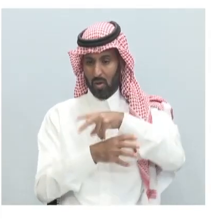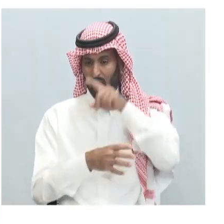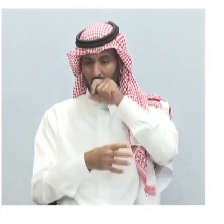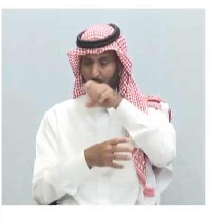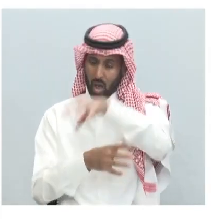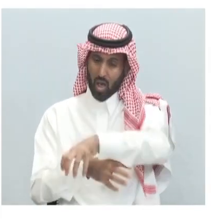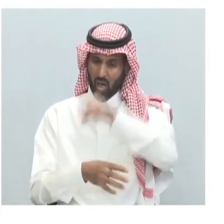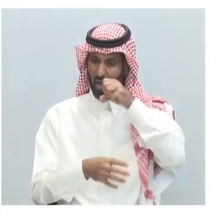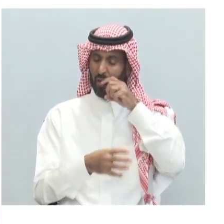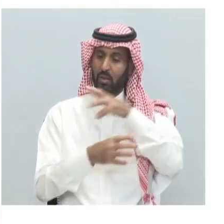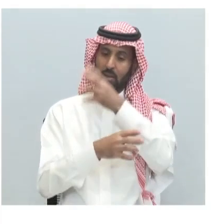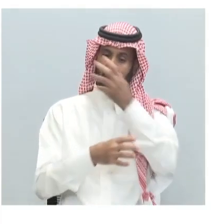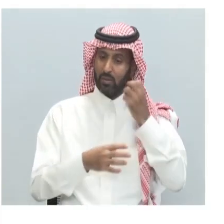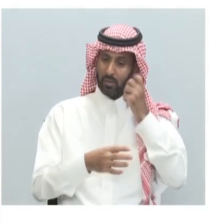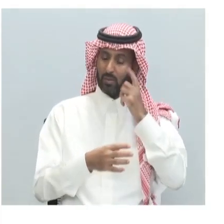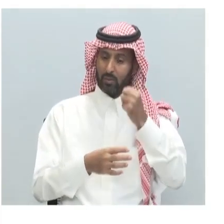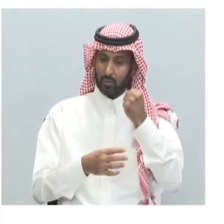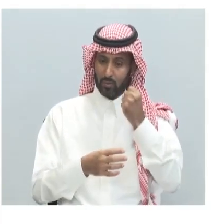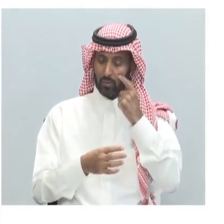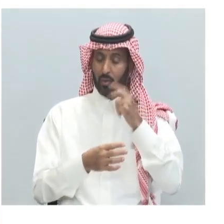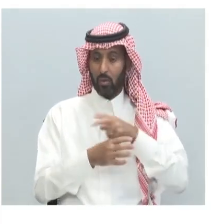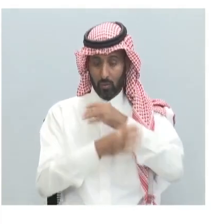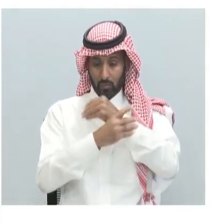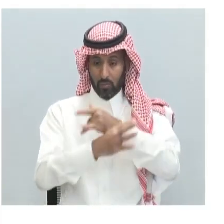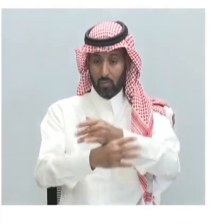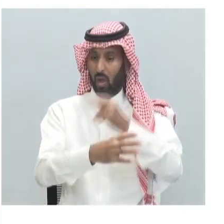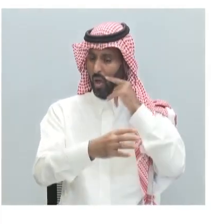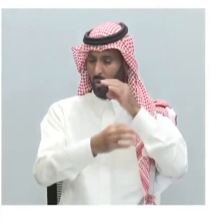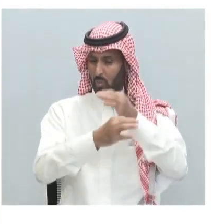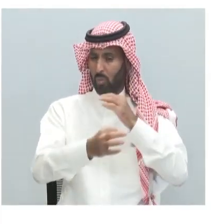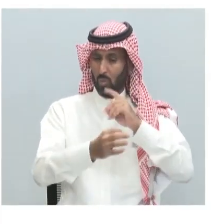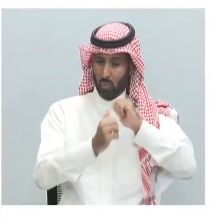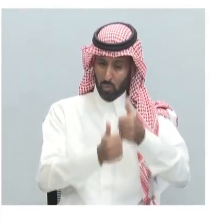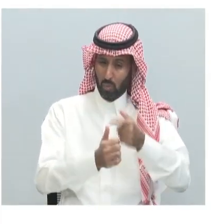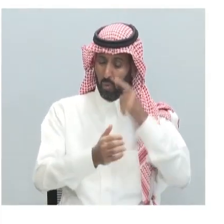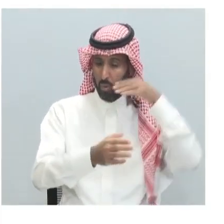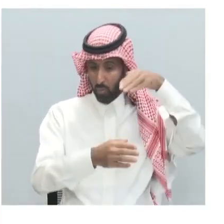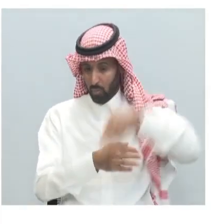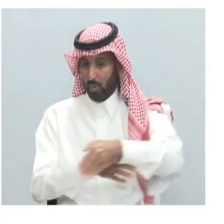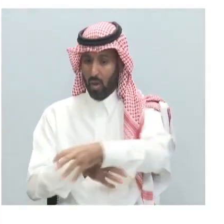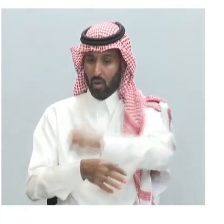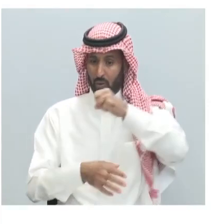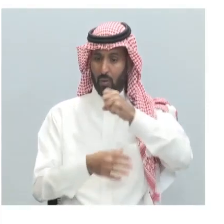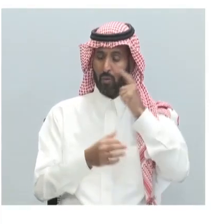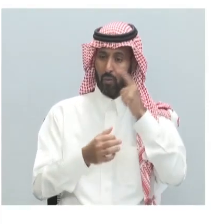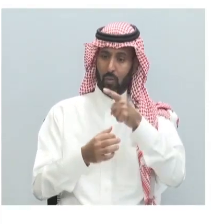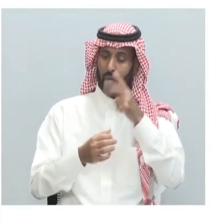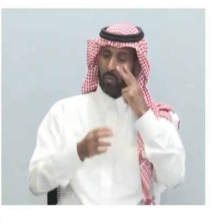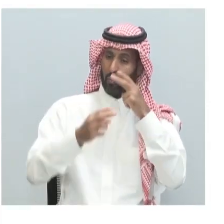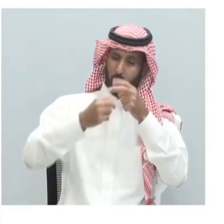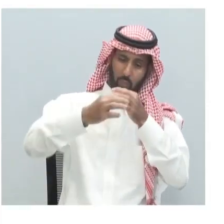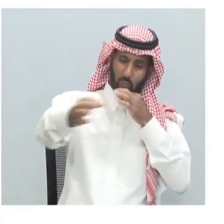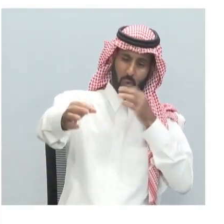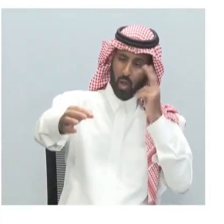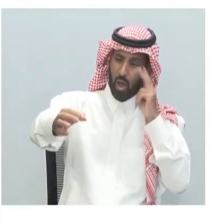animals. Falcons are very strong birds. They can fly fast and dive even faster. They see very far,